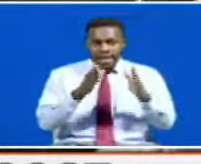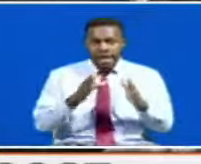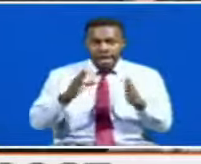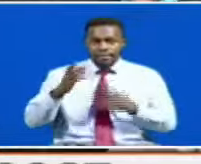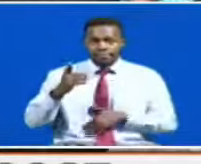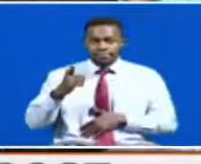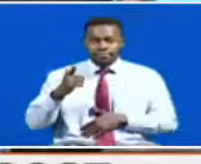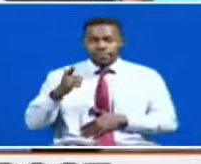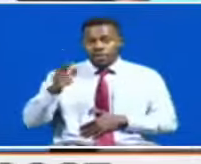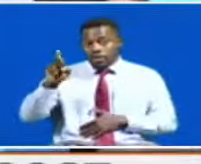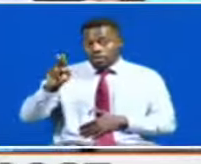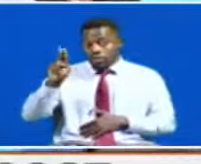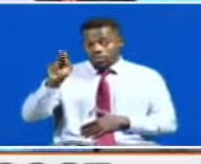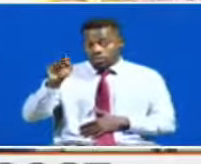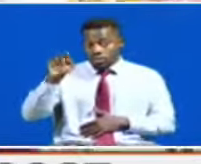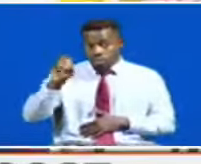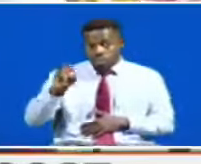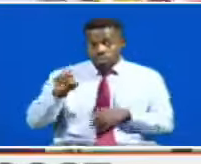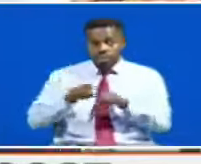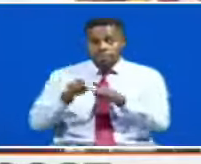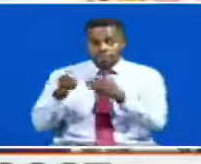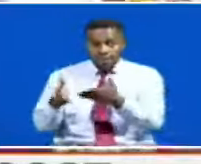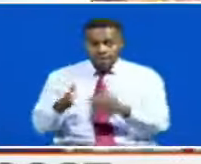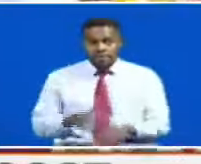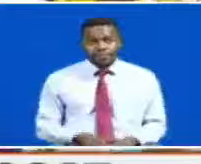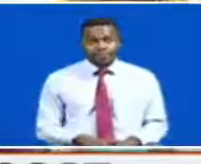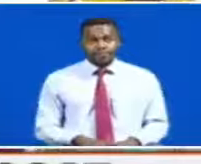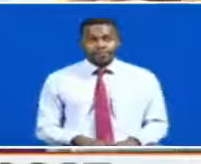Ruto, was there to receive the visitors.